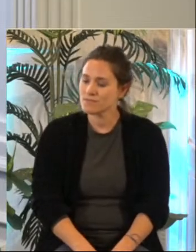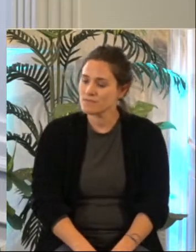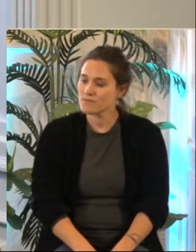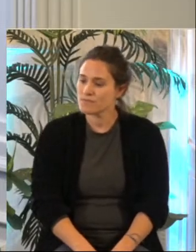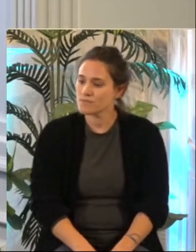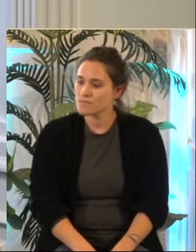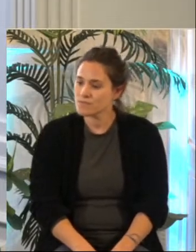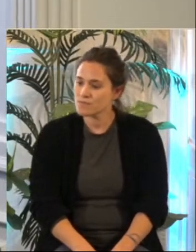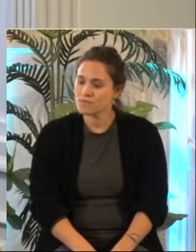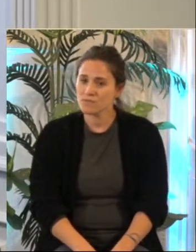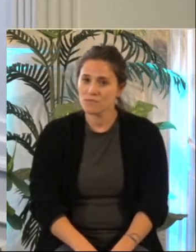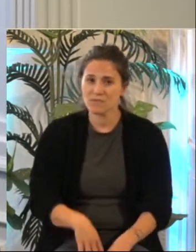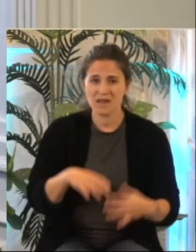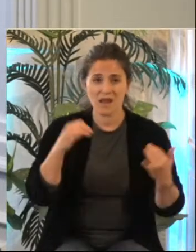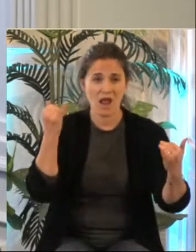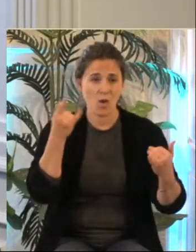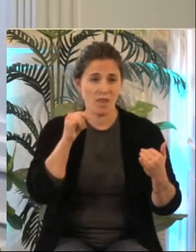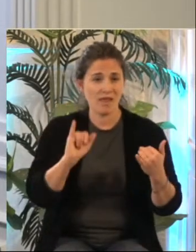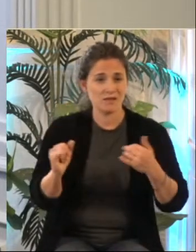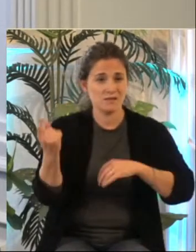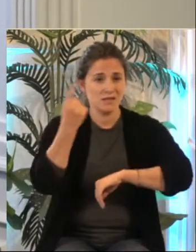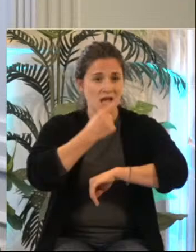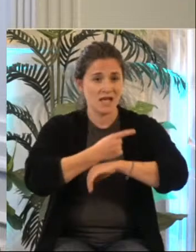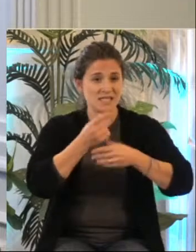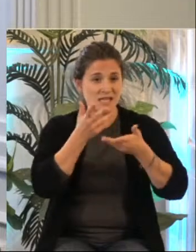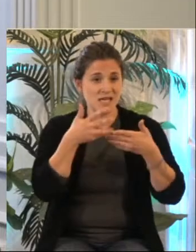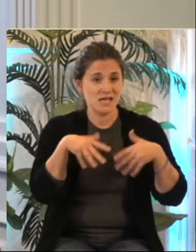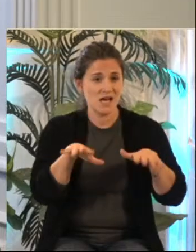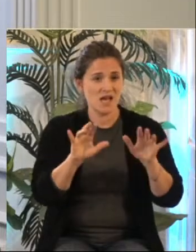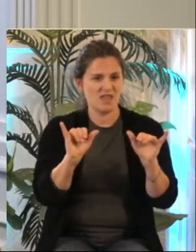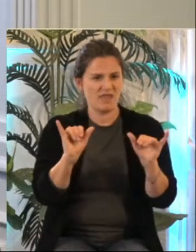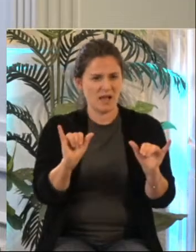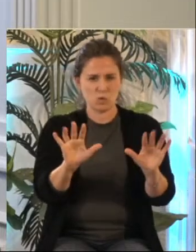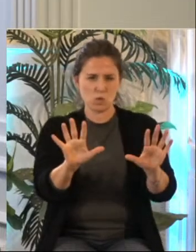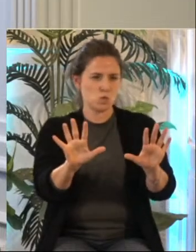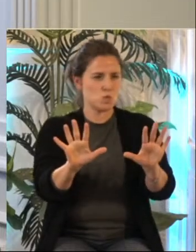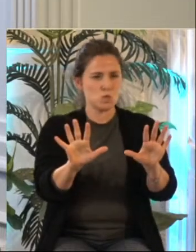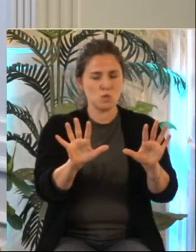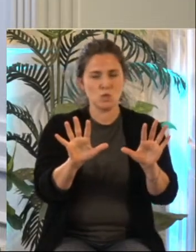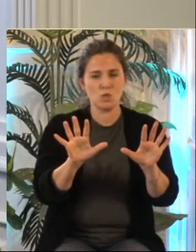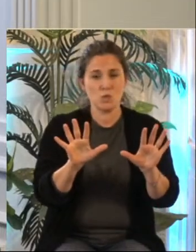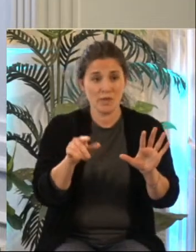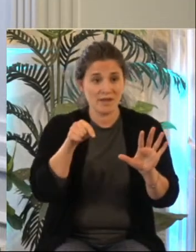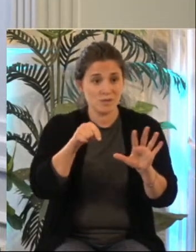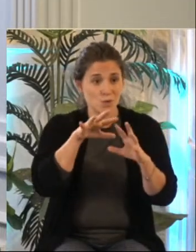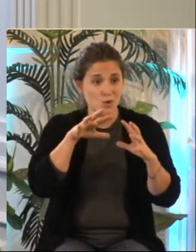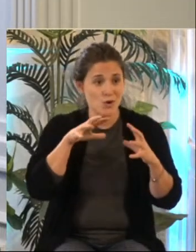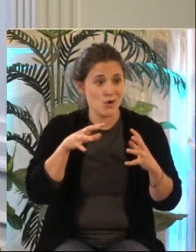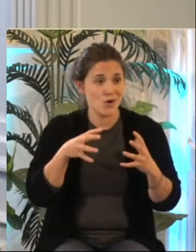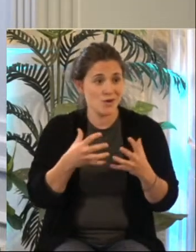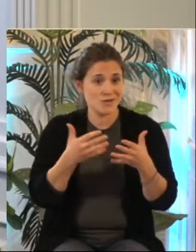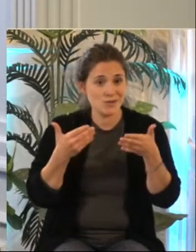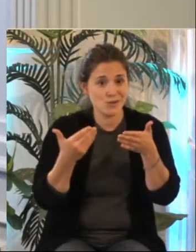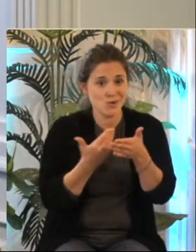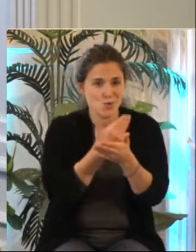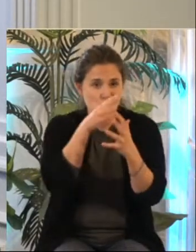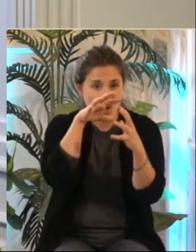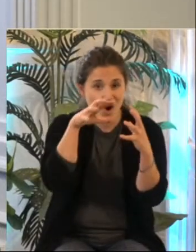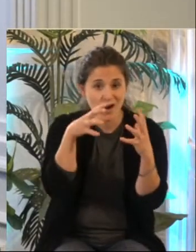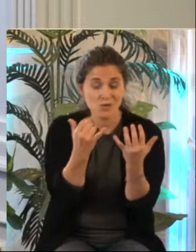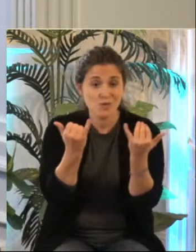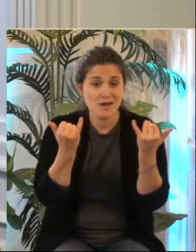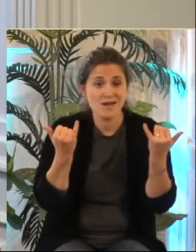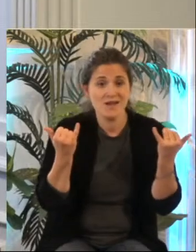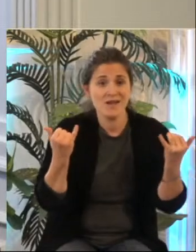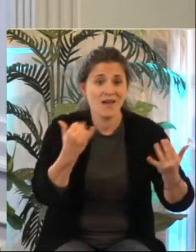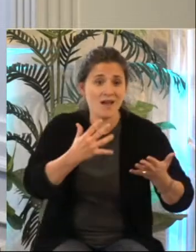is done, that's how I feel. This old world is a new world and